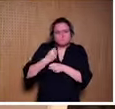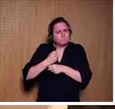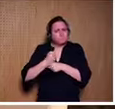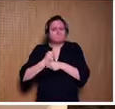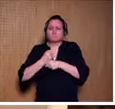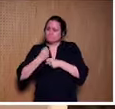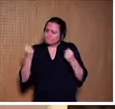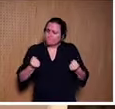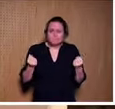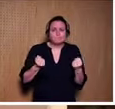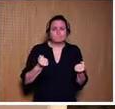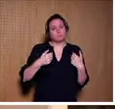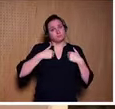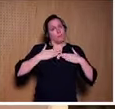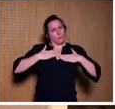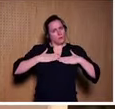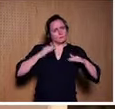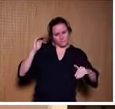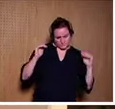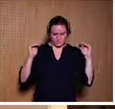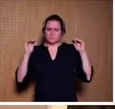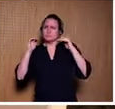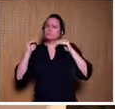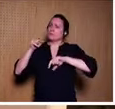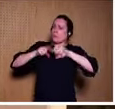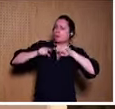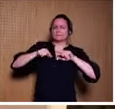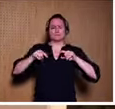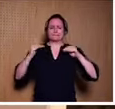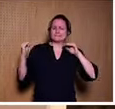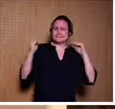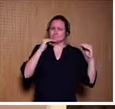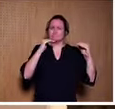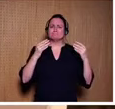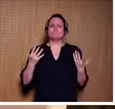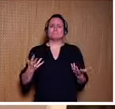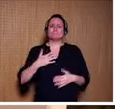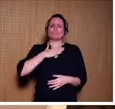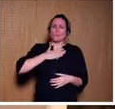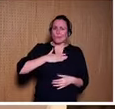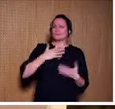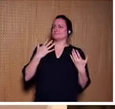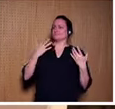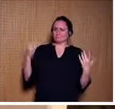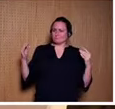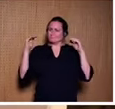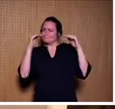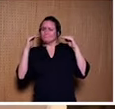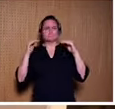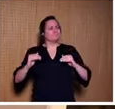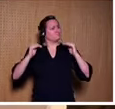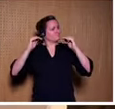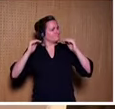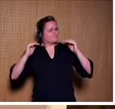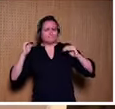political power at national, local, regional spaces, the capture of the multilateral space, and